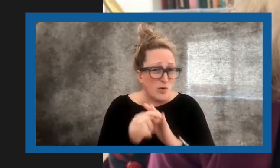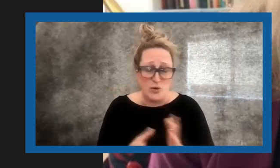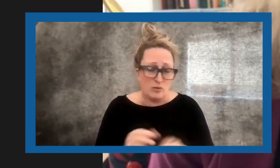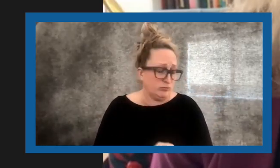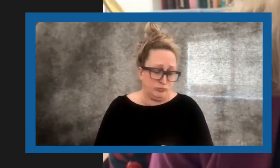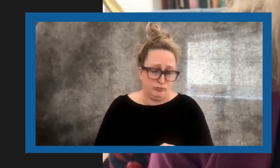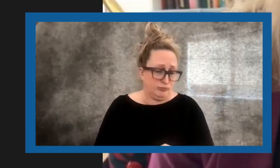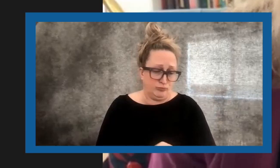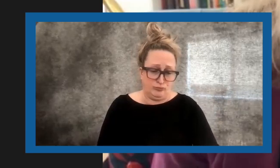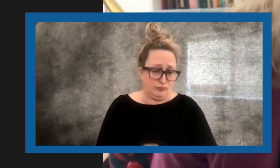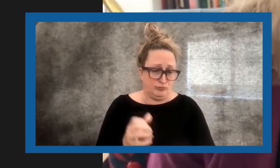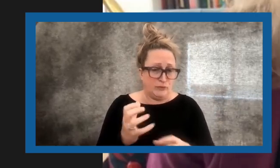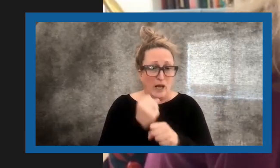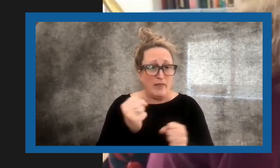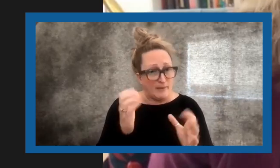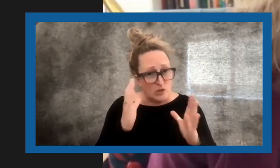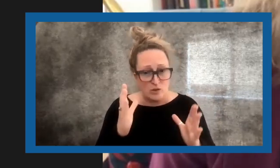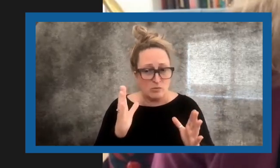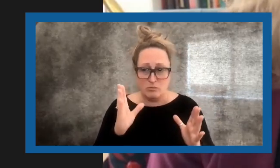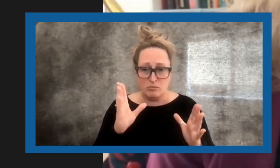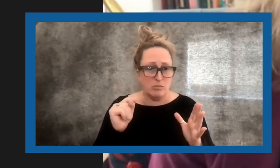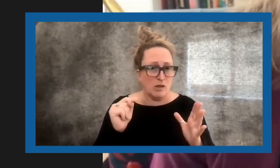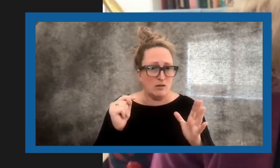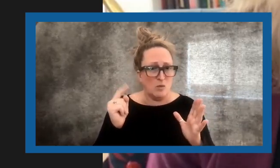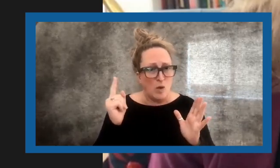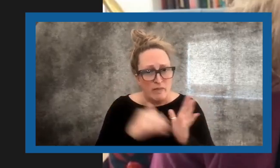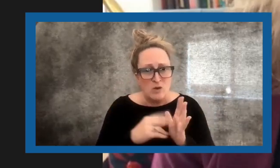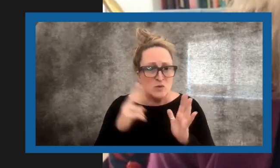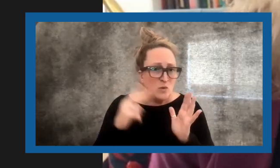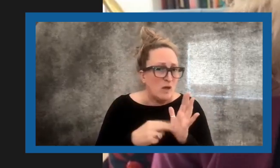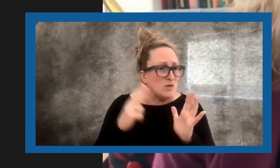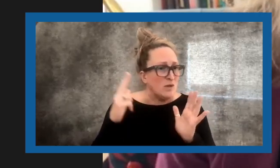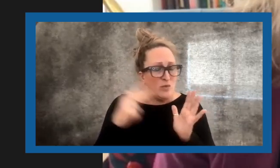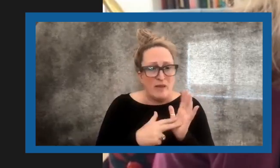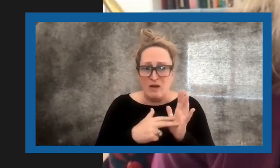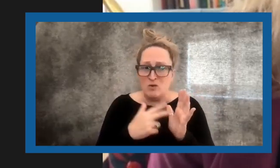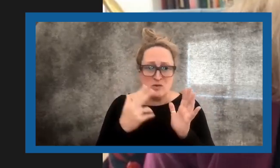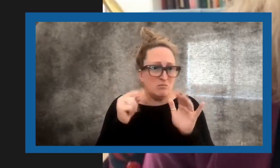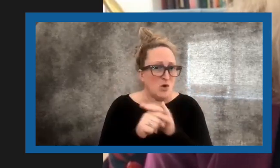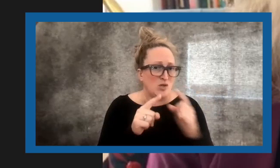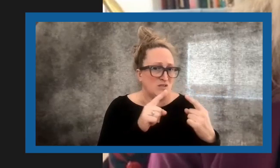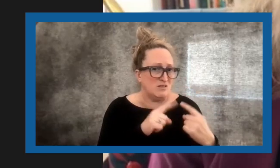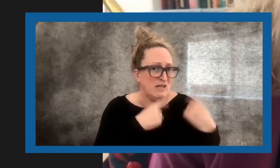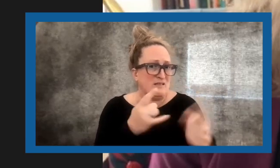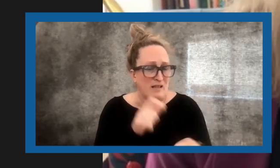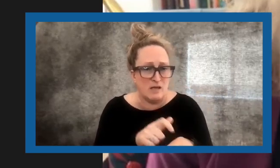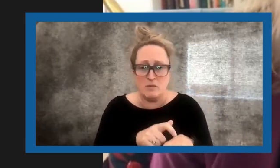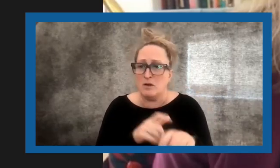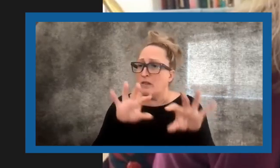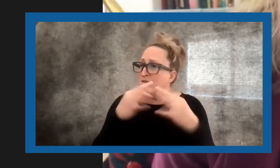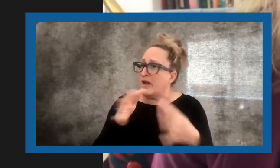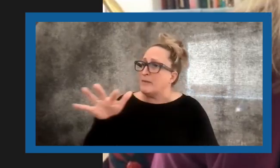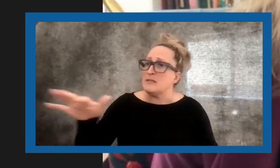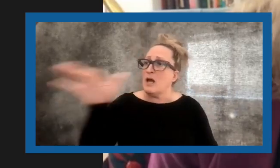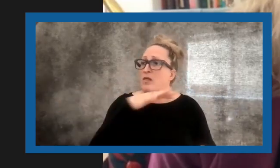it gained that much attention, and yet there's been thousands upon thousands of murders since then. Yeah. And there are families out